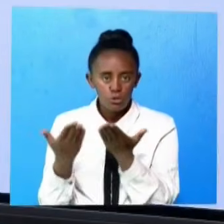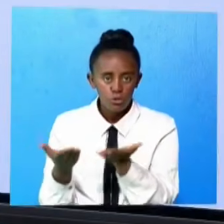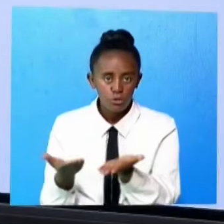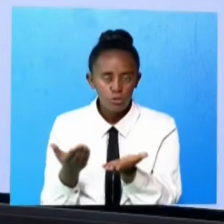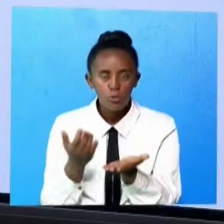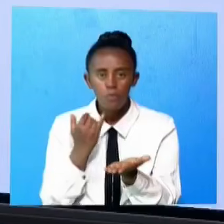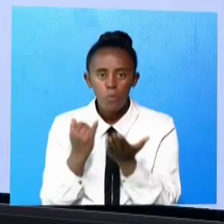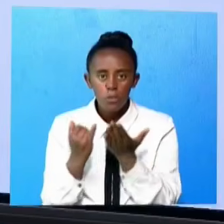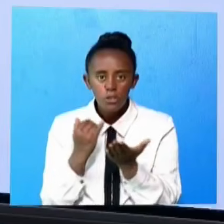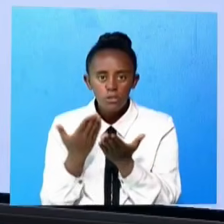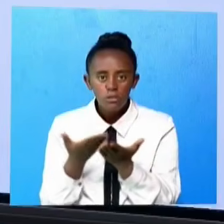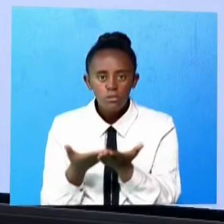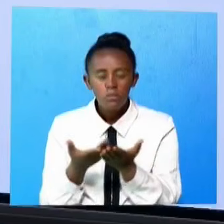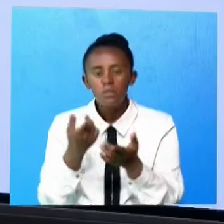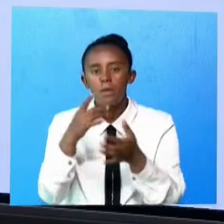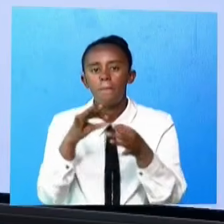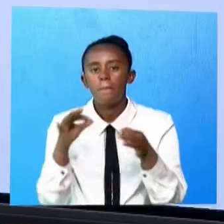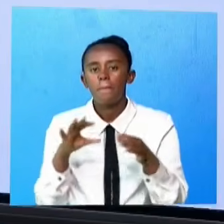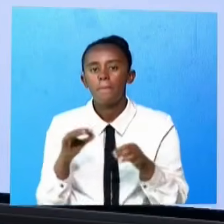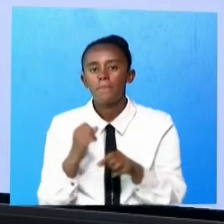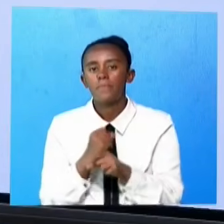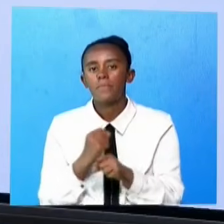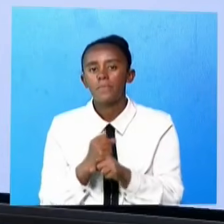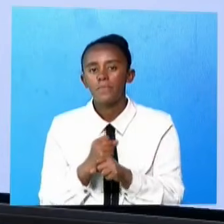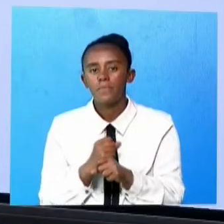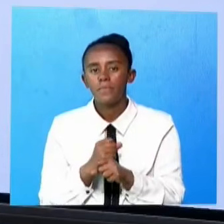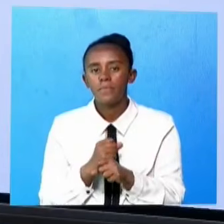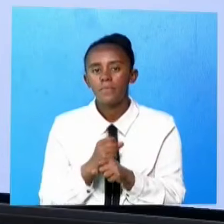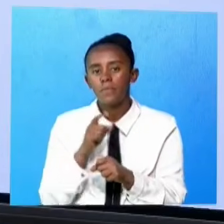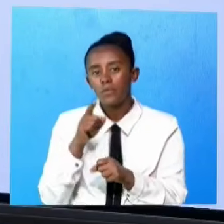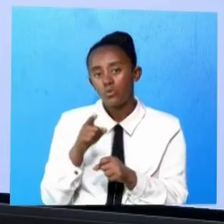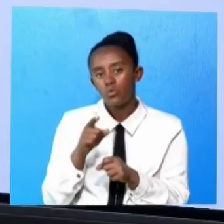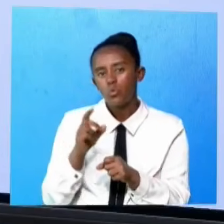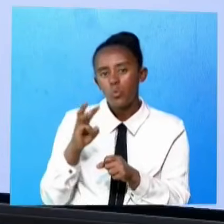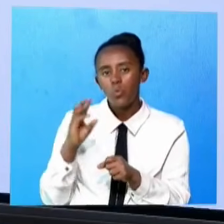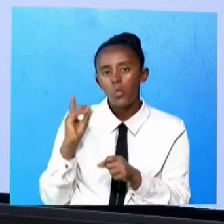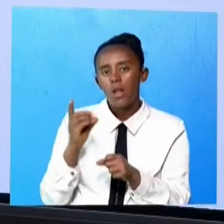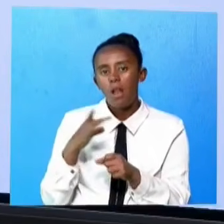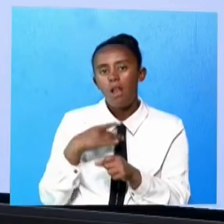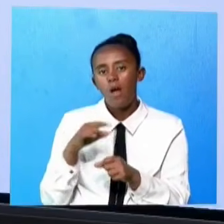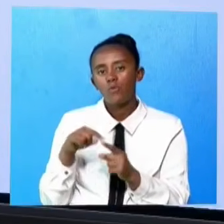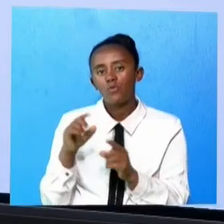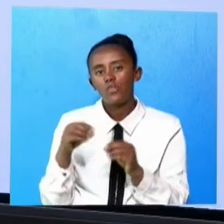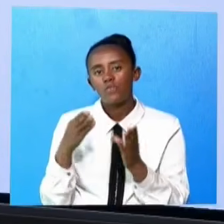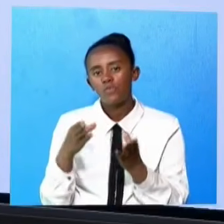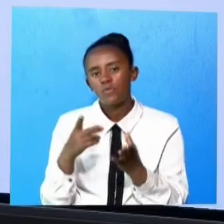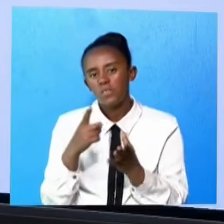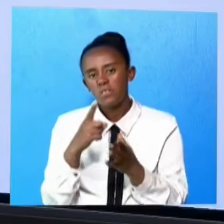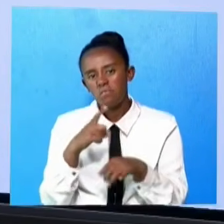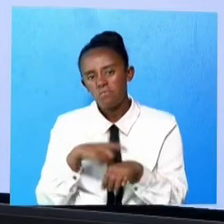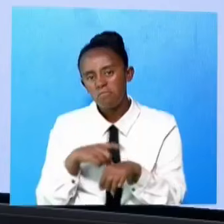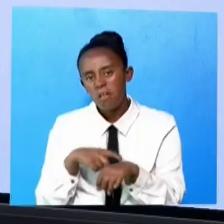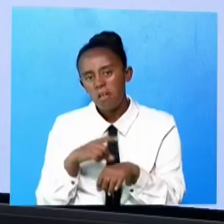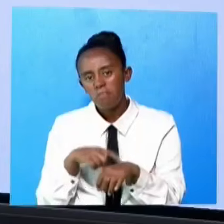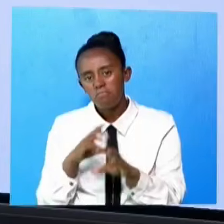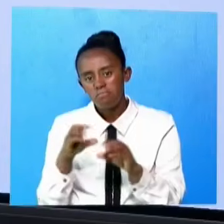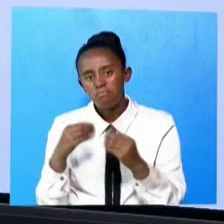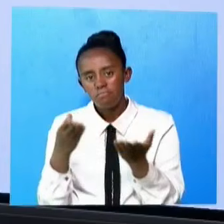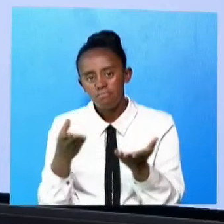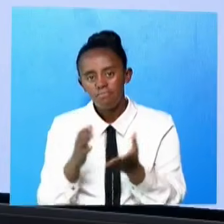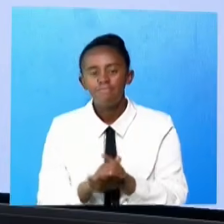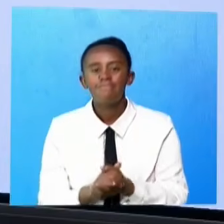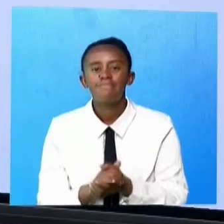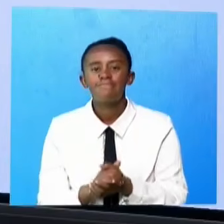make a sentence. I would like to give you some time so as to do the